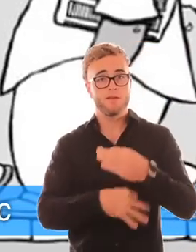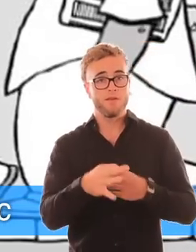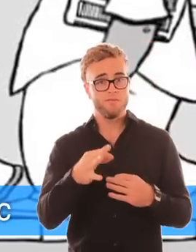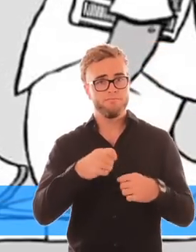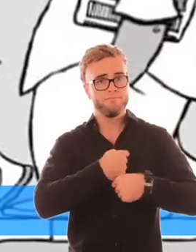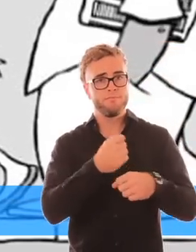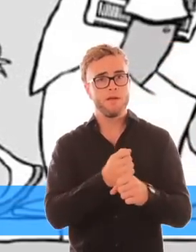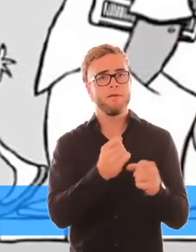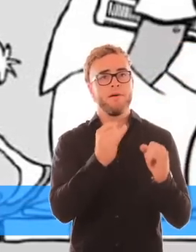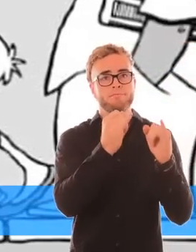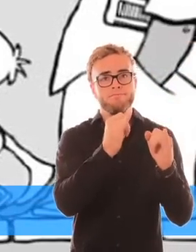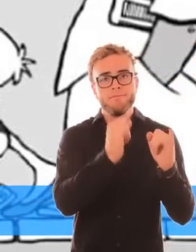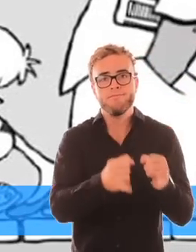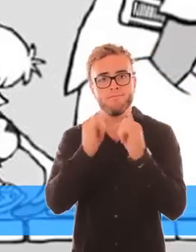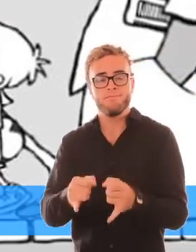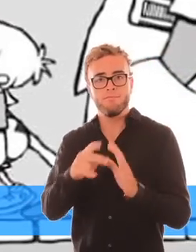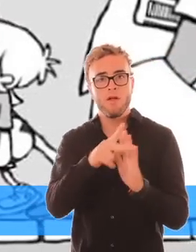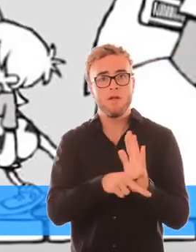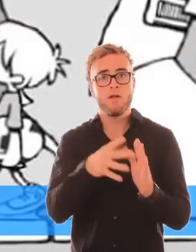economic, and human development.